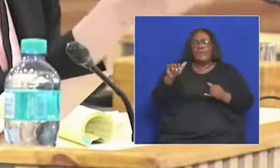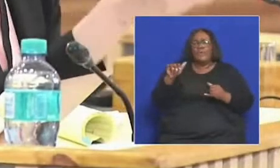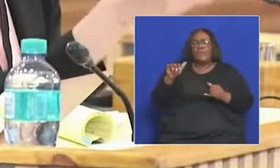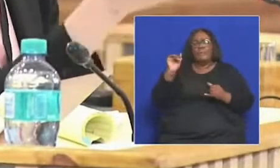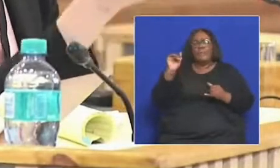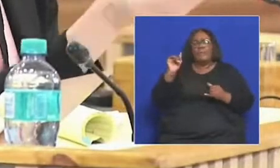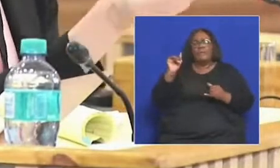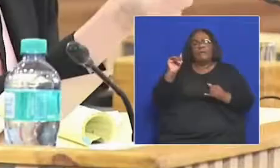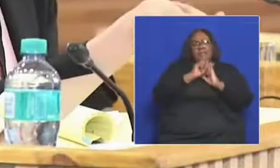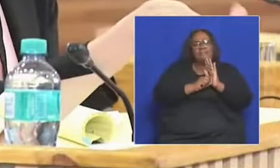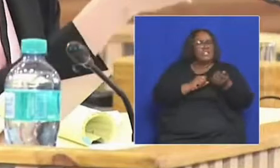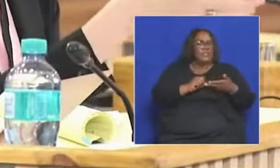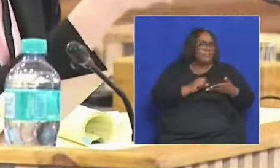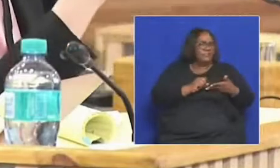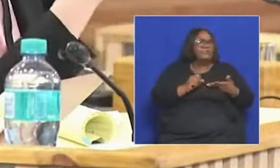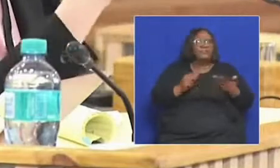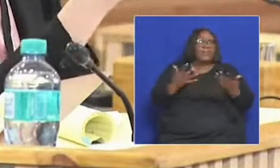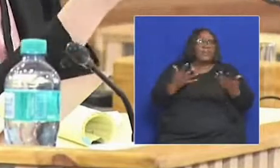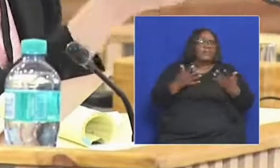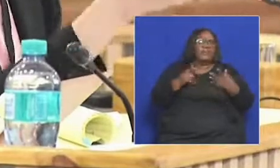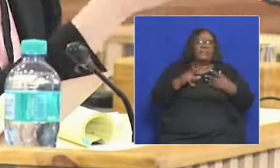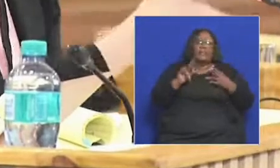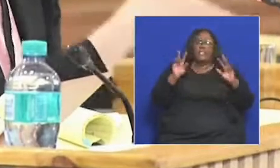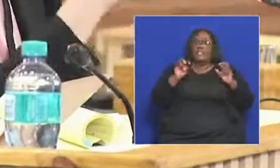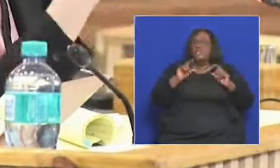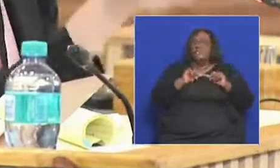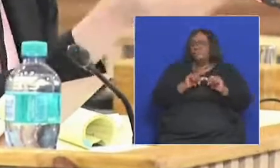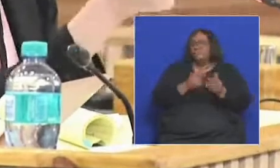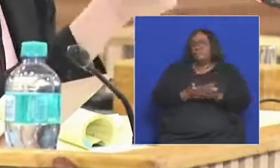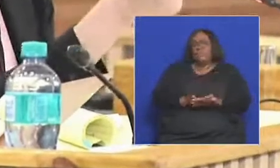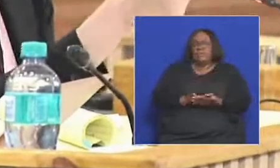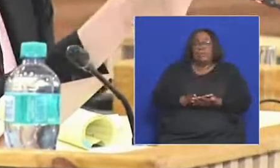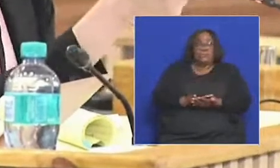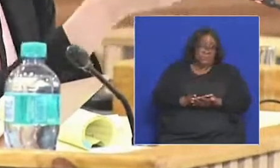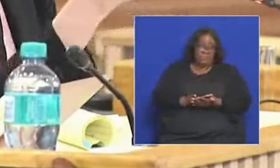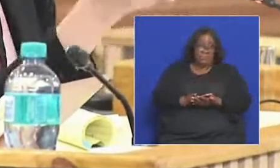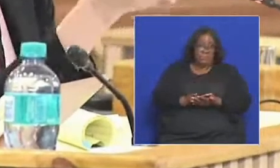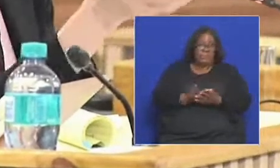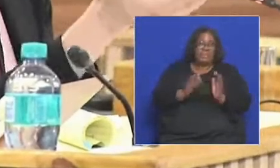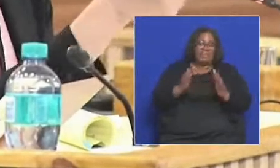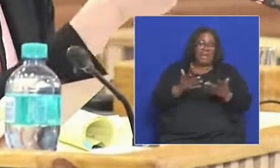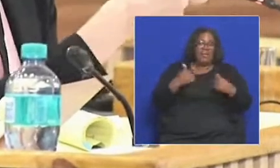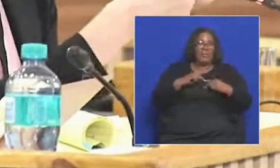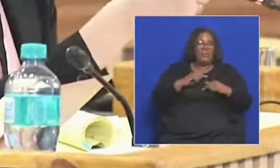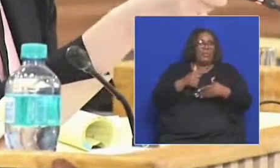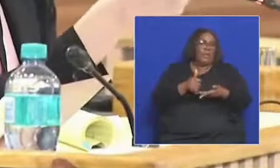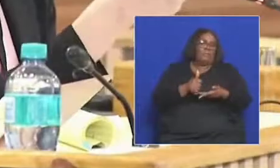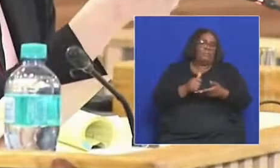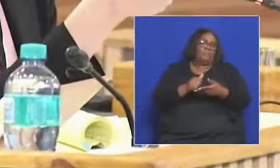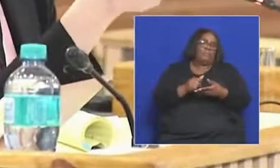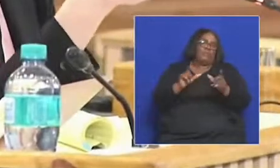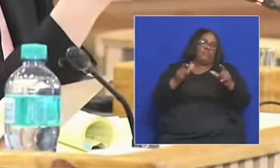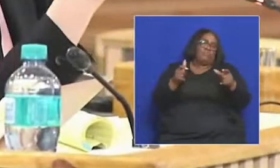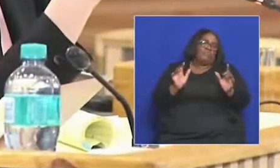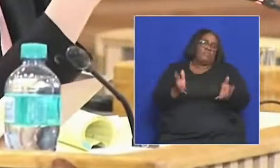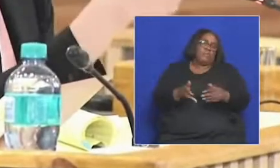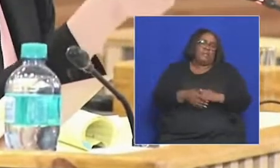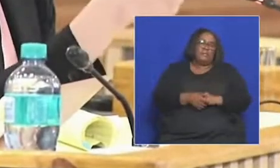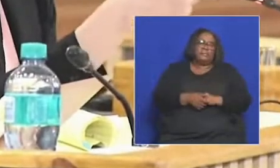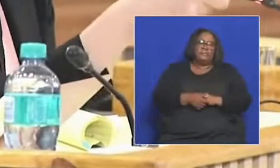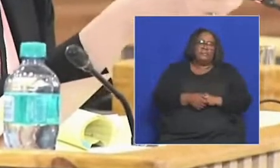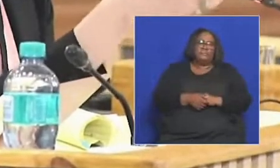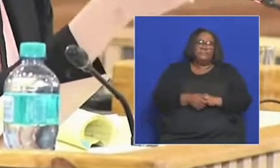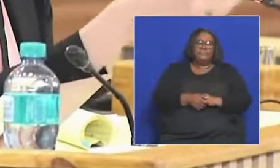can then take this matter further. That would be a manner to assist the Commission in that regard. It's clear,